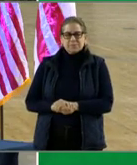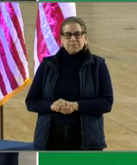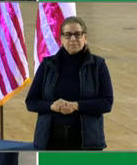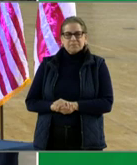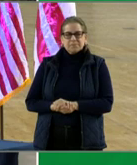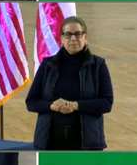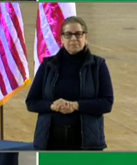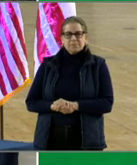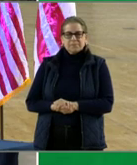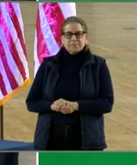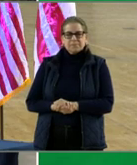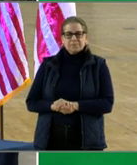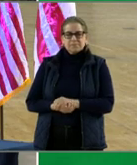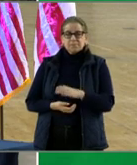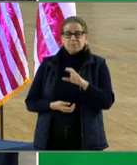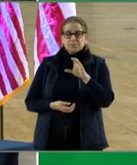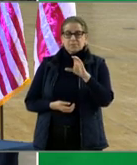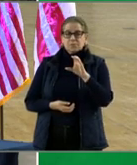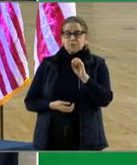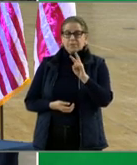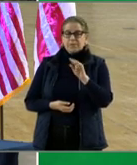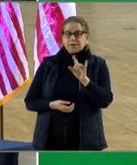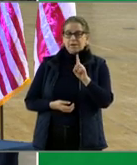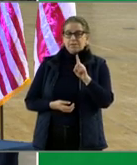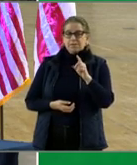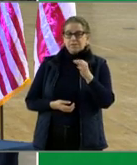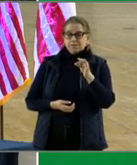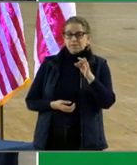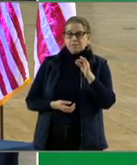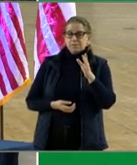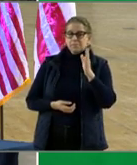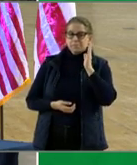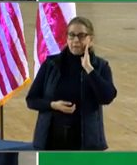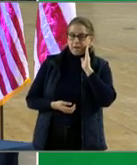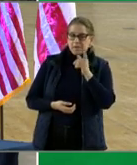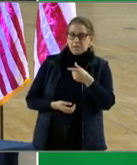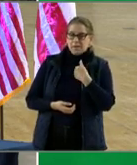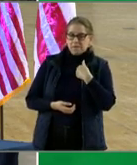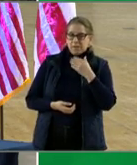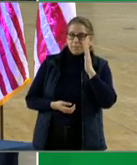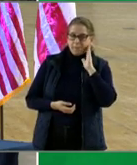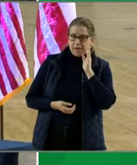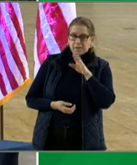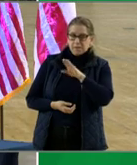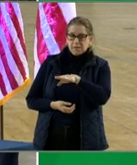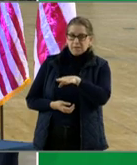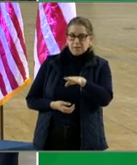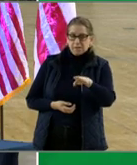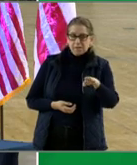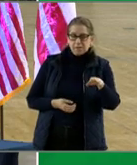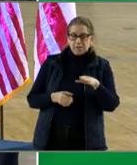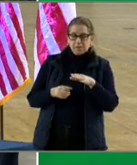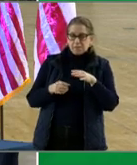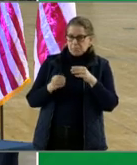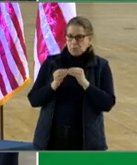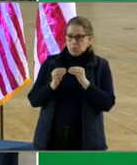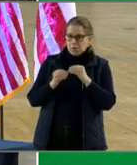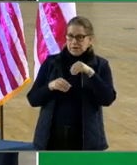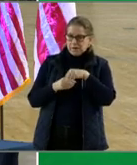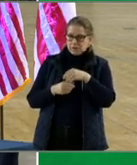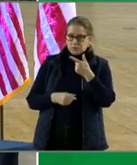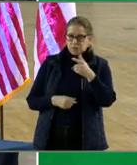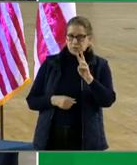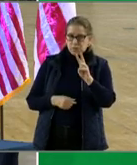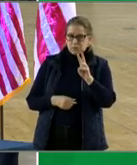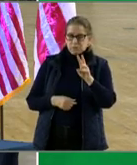certain hospitals, for example. I think I'd heard the example of George Washington, whether that's in fact or just